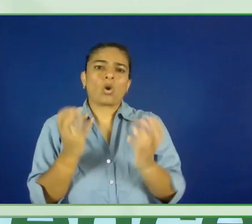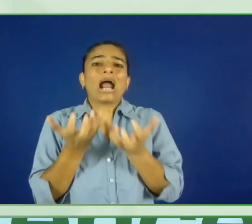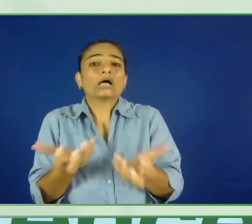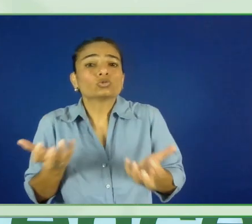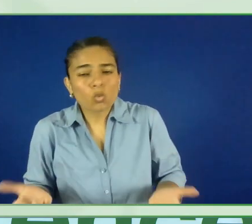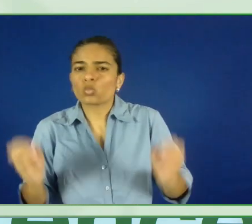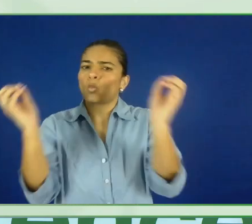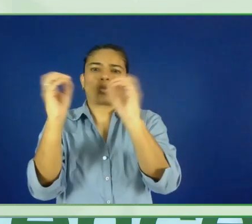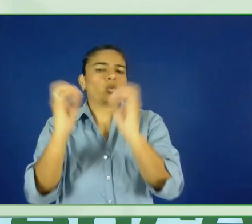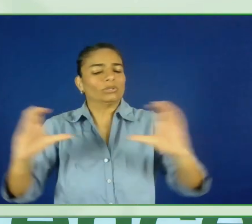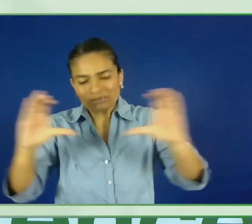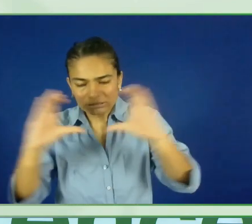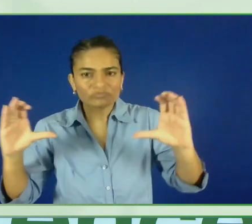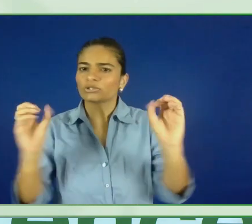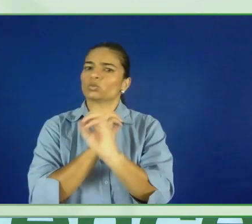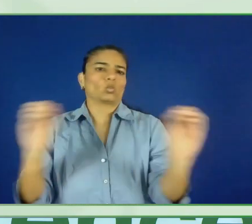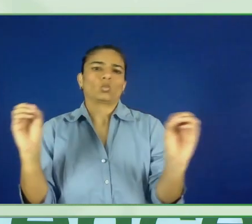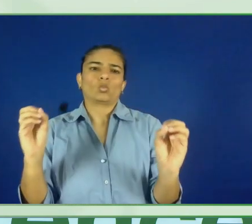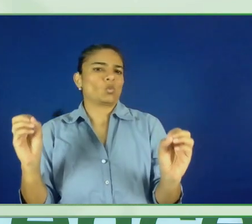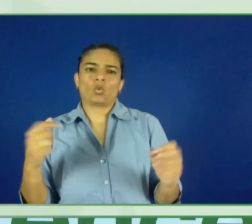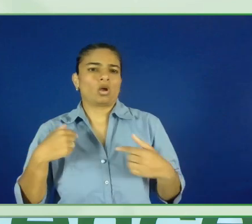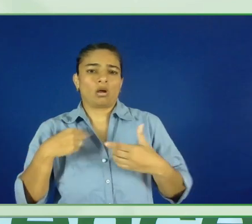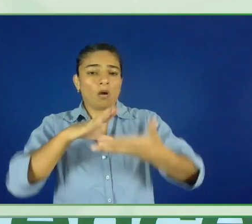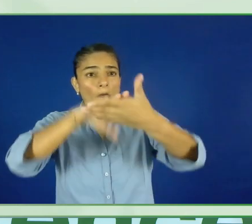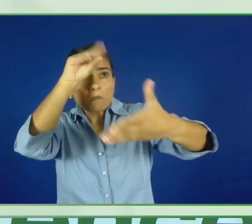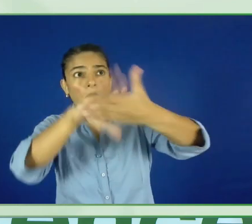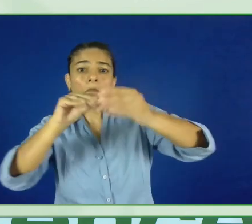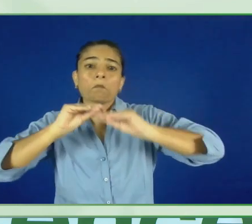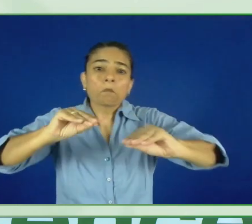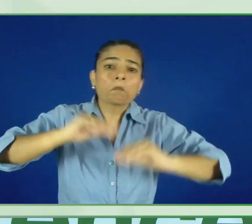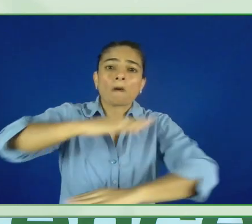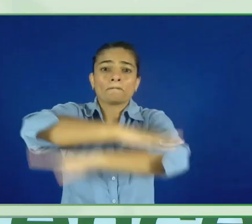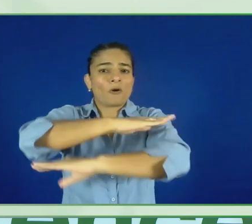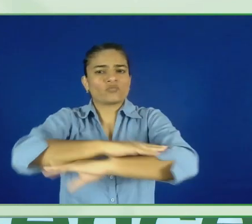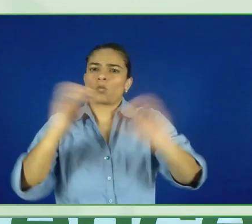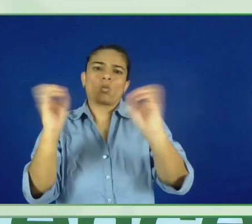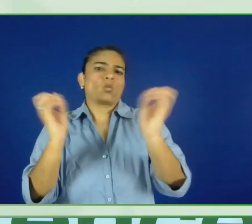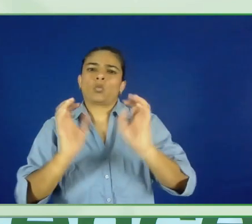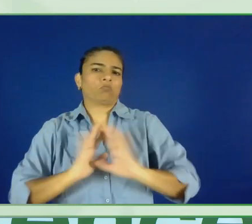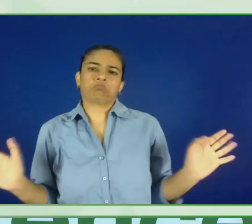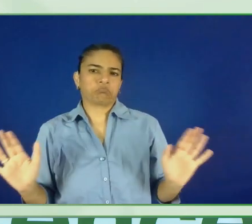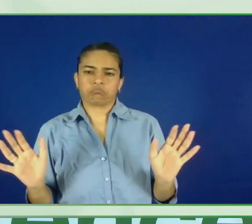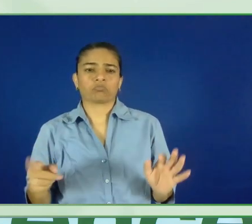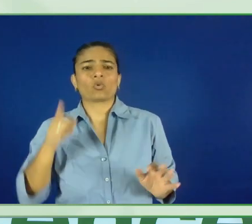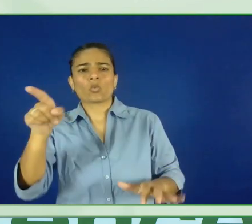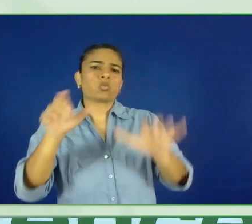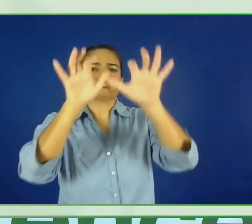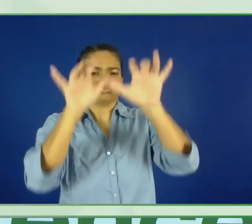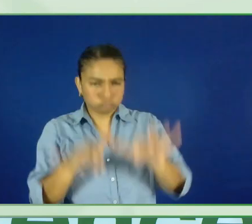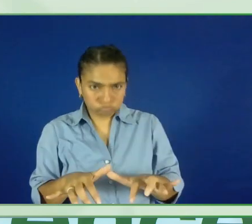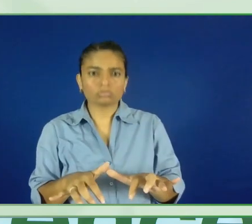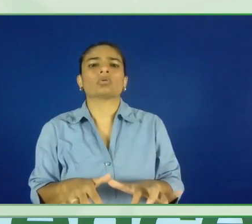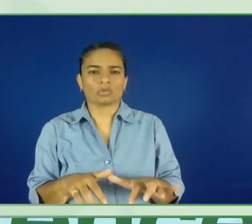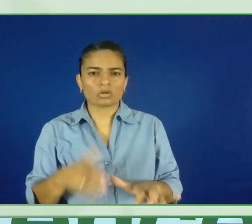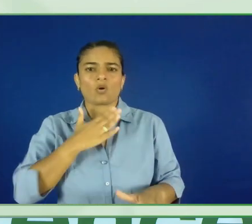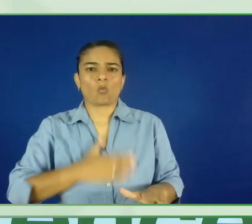don't have learning materials, which you might also want to search and find when you're active in this field. And actually it's built